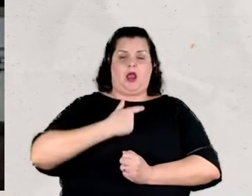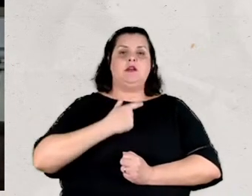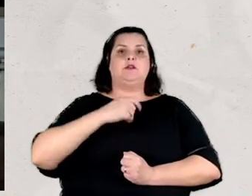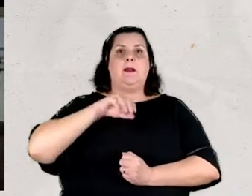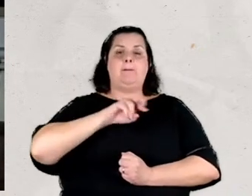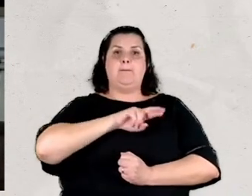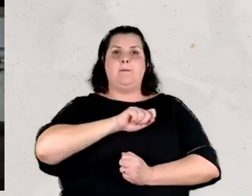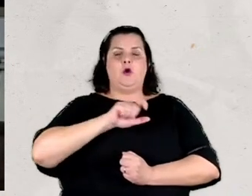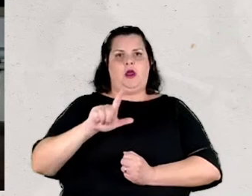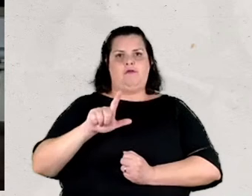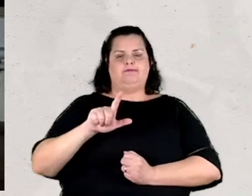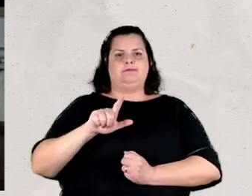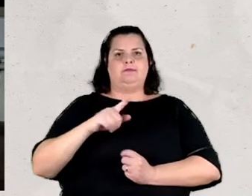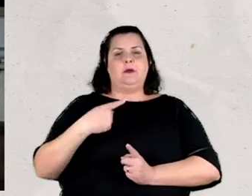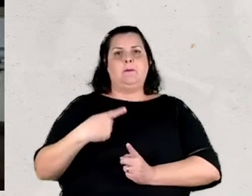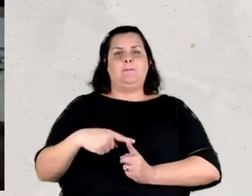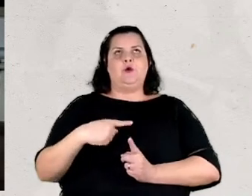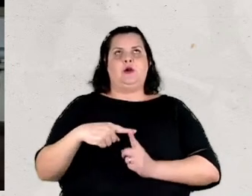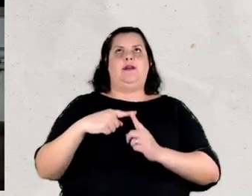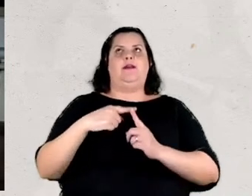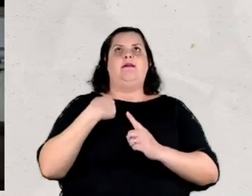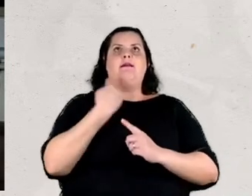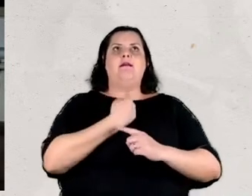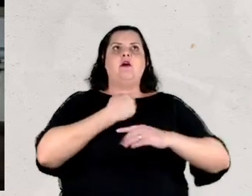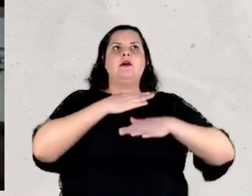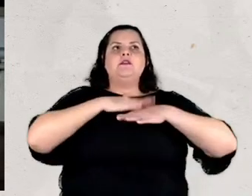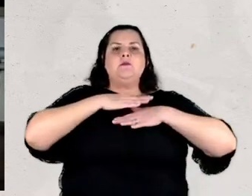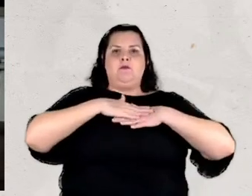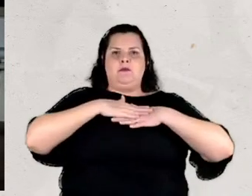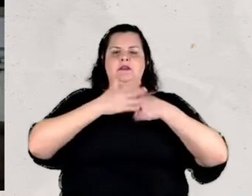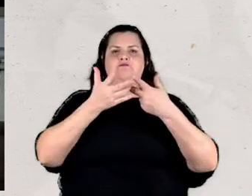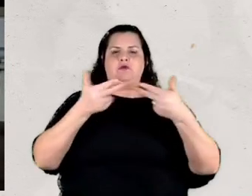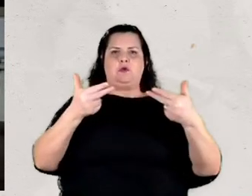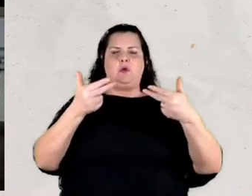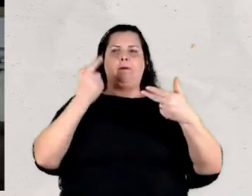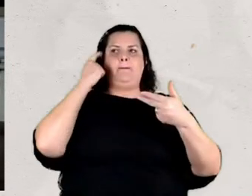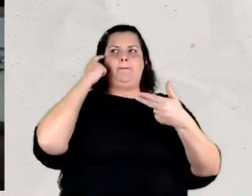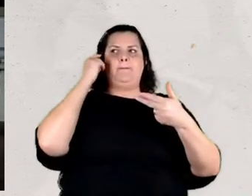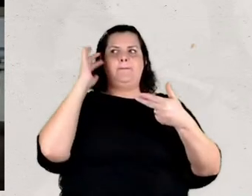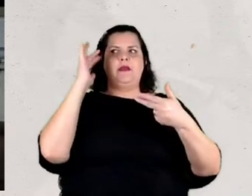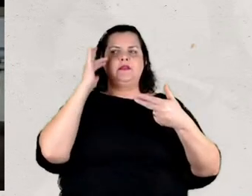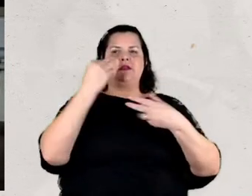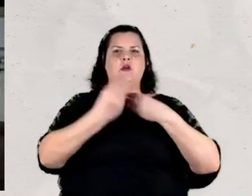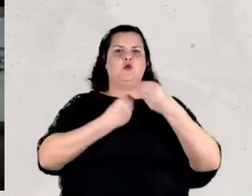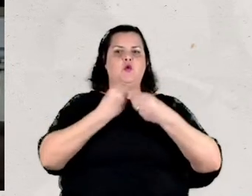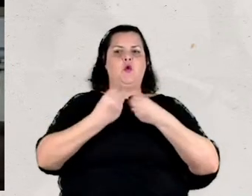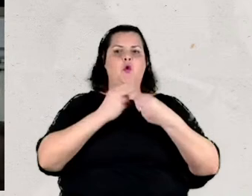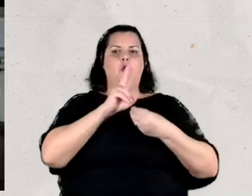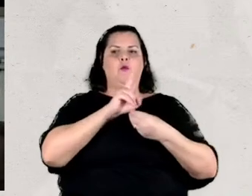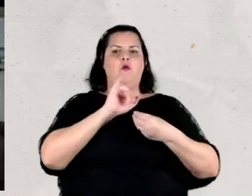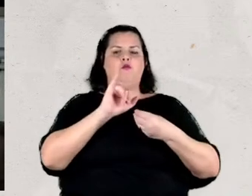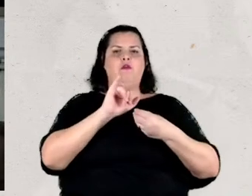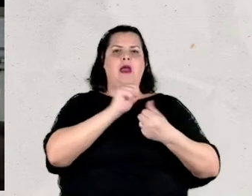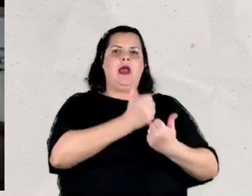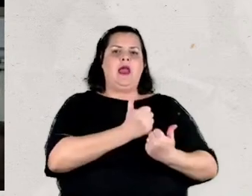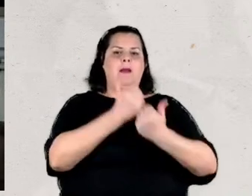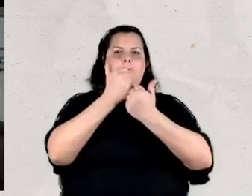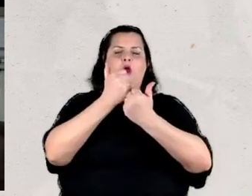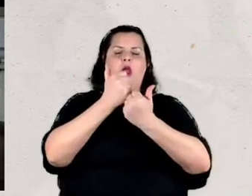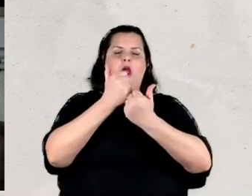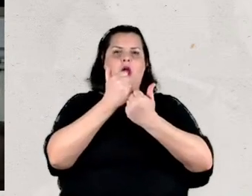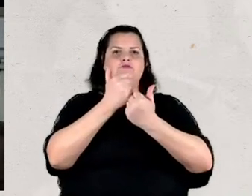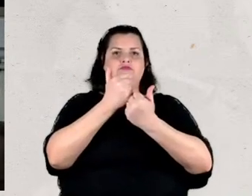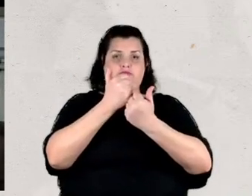very skeptical. And certainly Israelis of my generation who lived through the Oslo